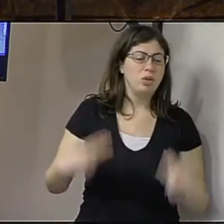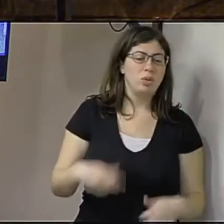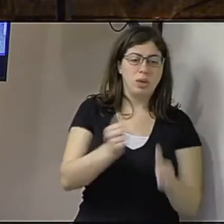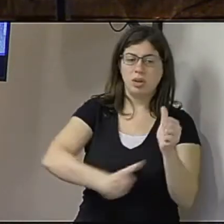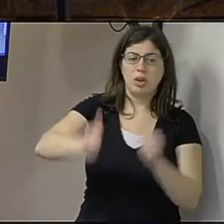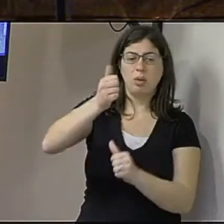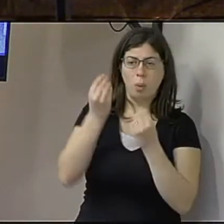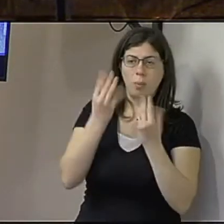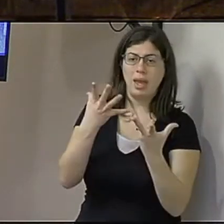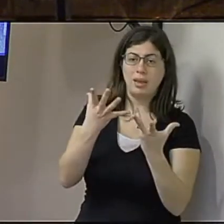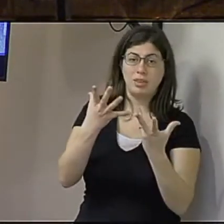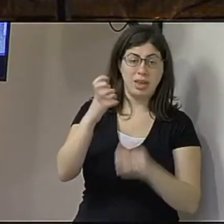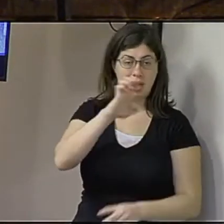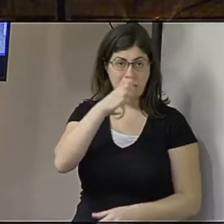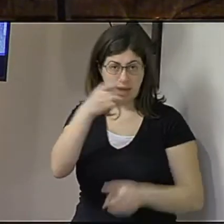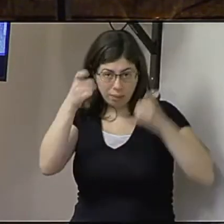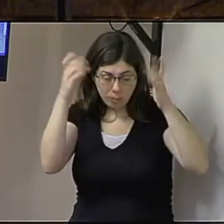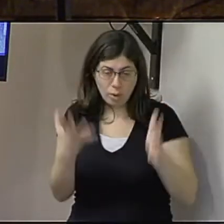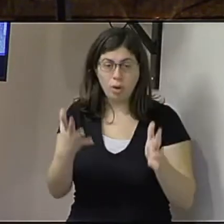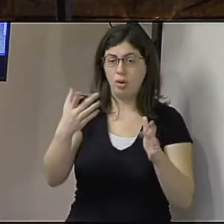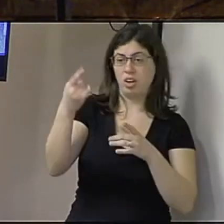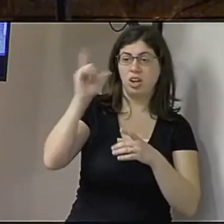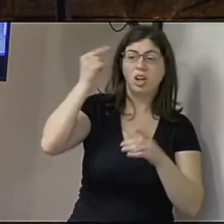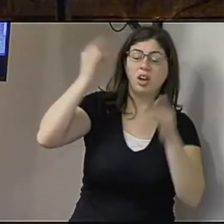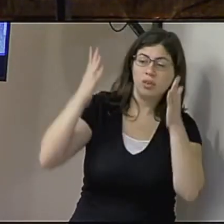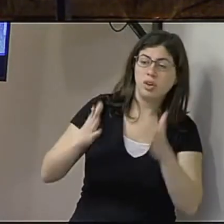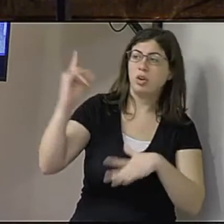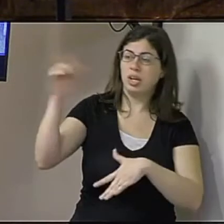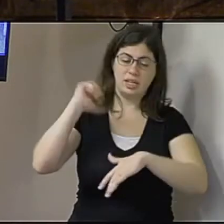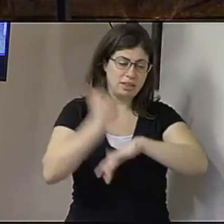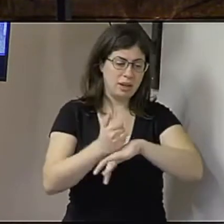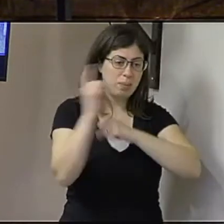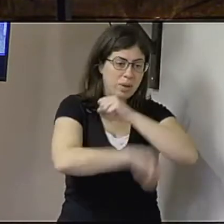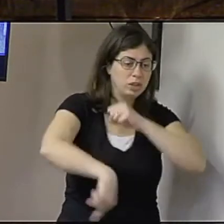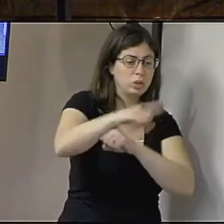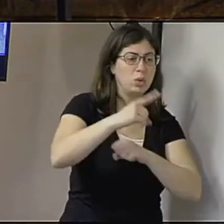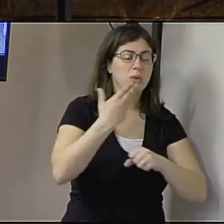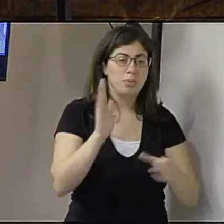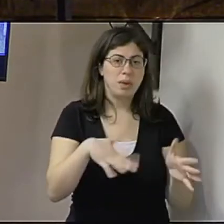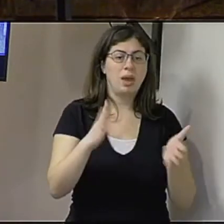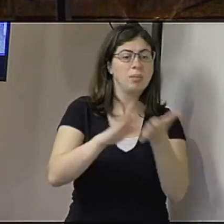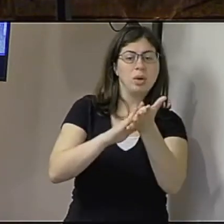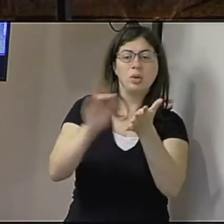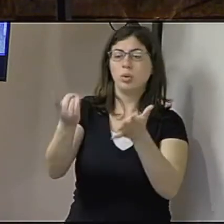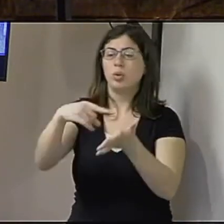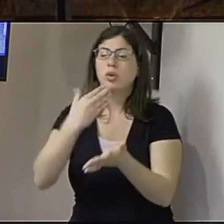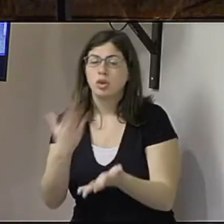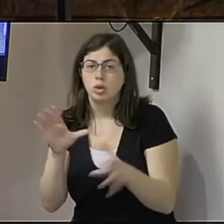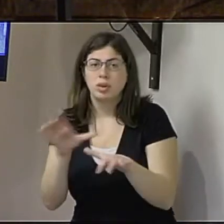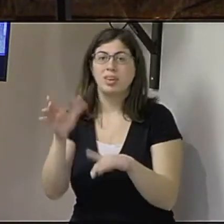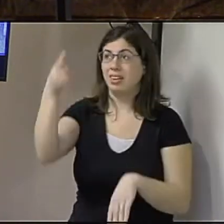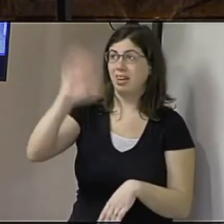whether it be to the emperor as supreme, or to governors as sent by him to punish those who do evil and praise those who do good. For this is the